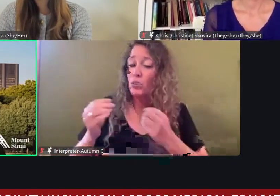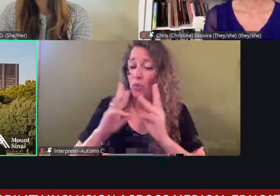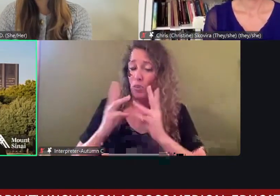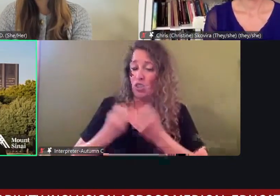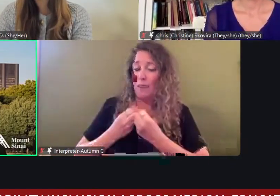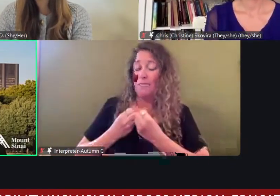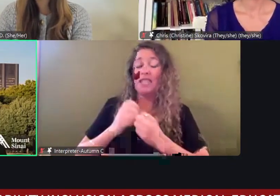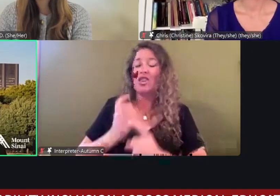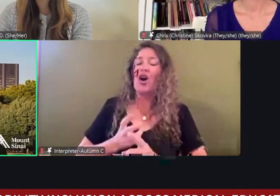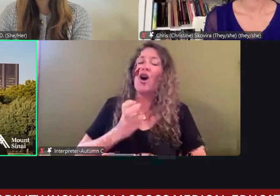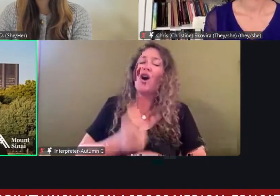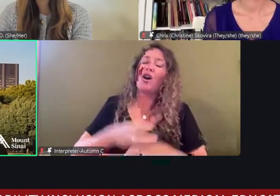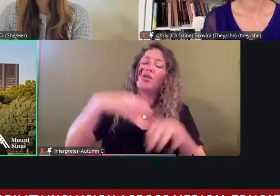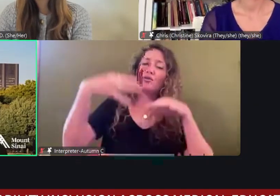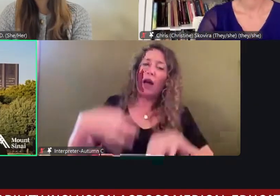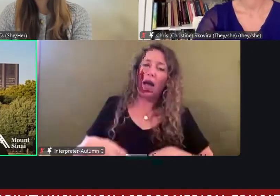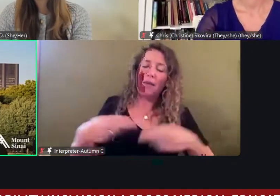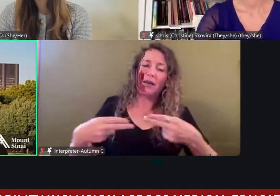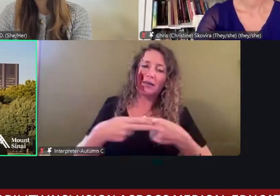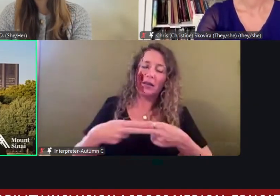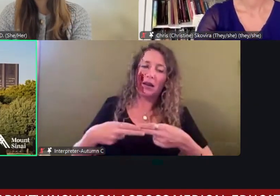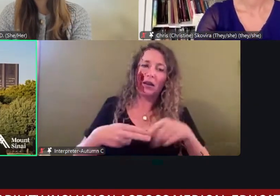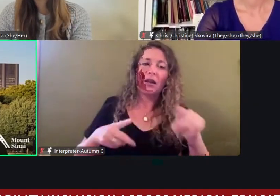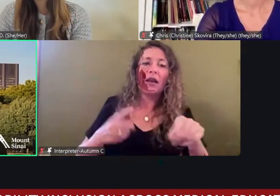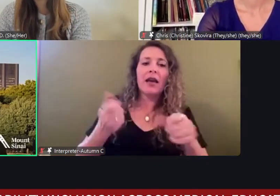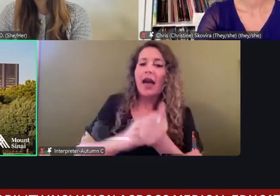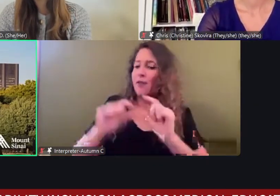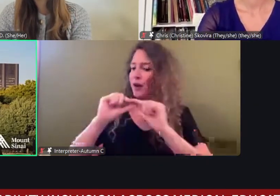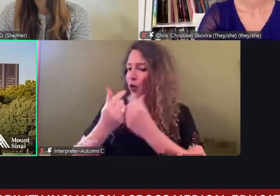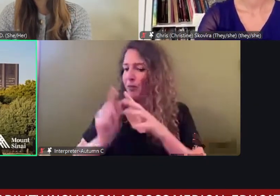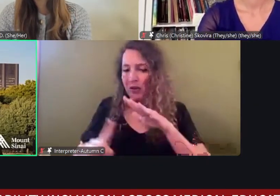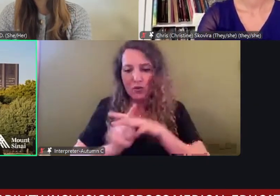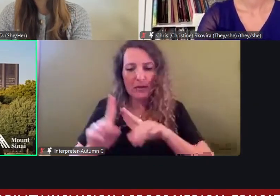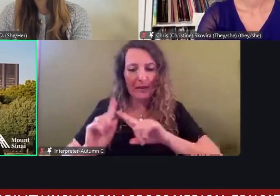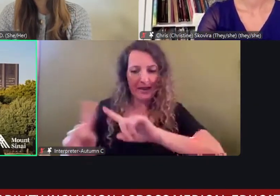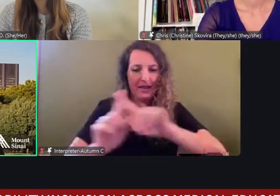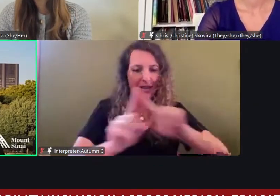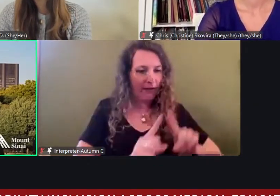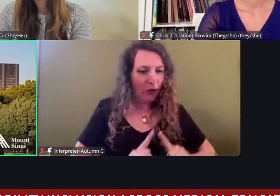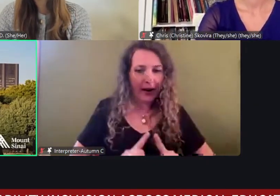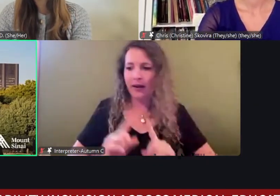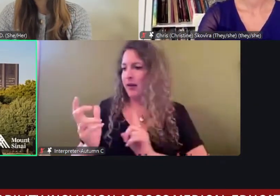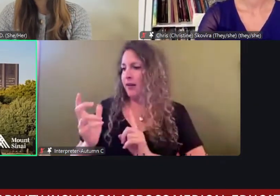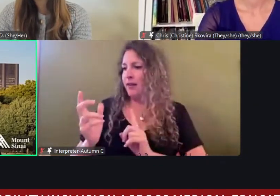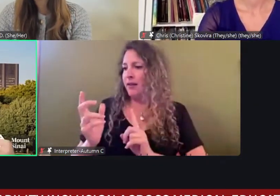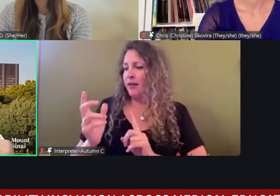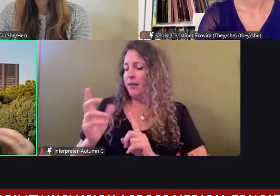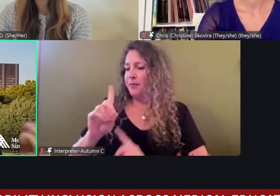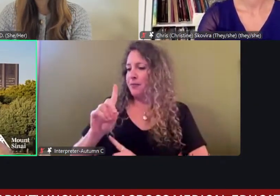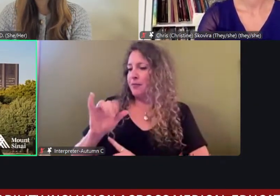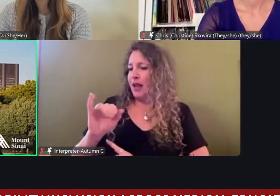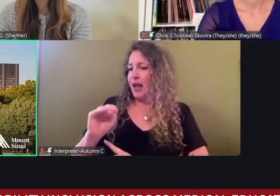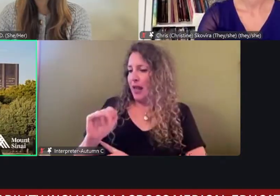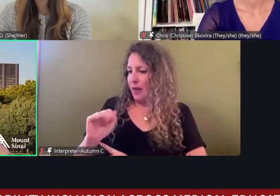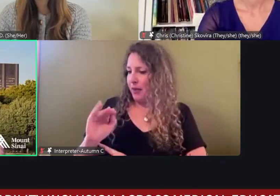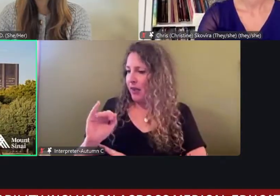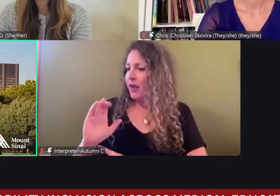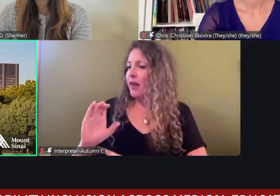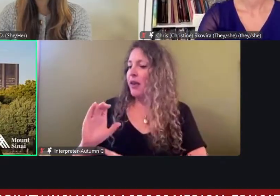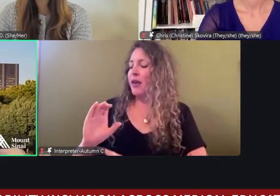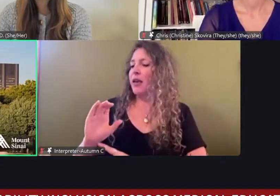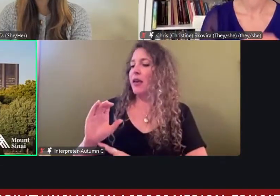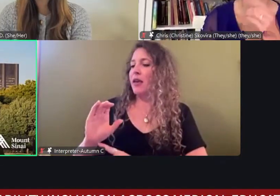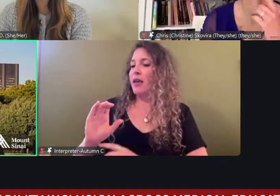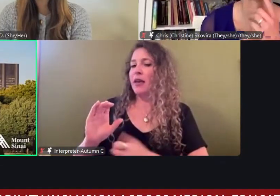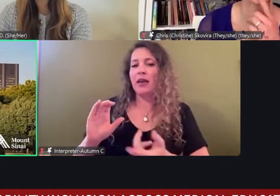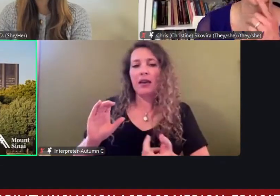that on the slides, because every group that comes through has a different dynamic. And we have different discussions based on their observations in the first 2